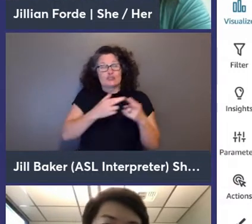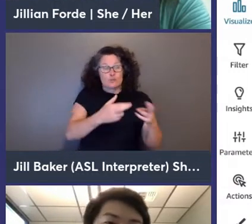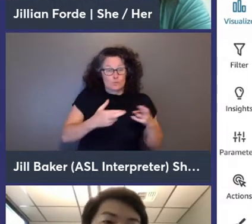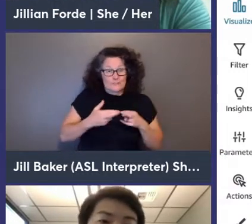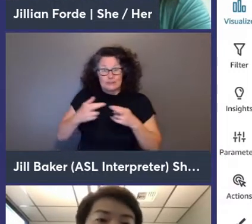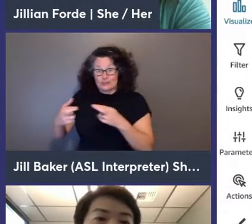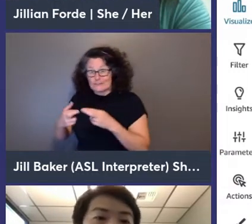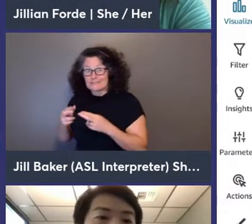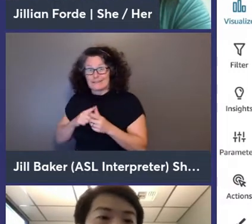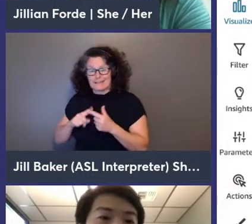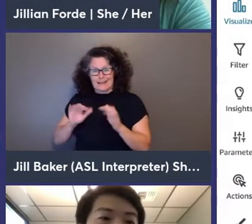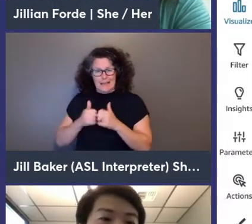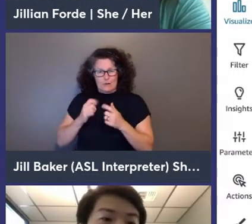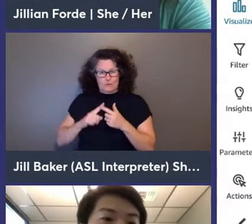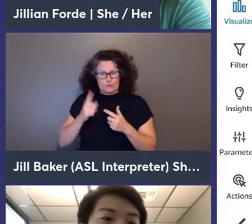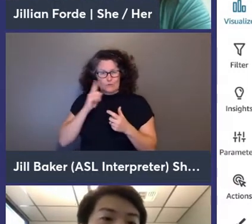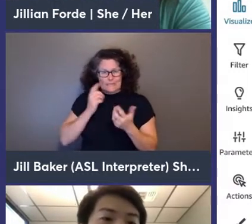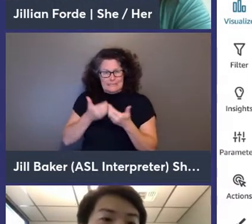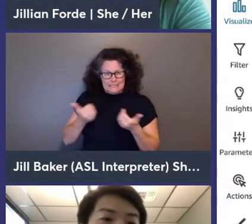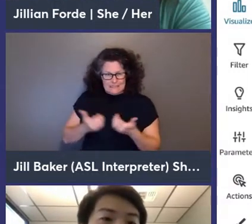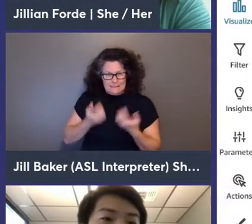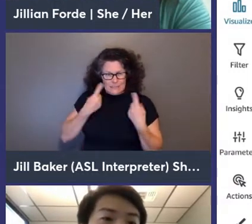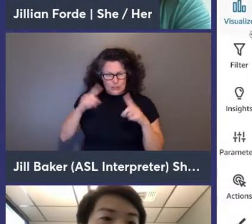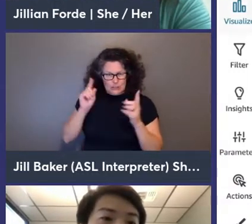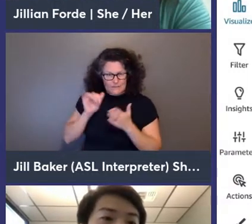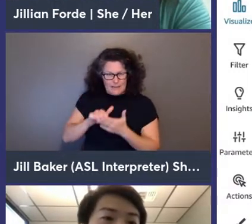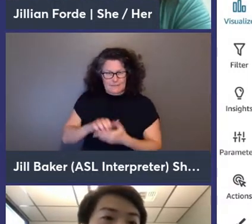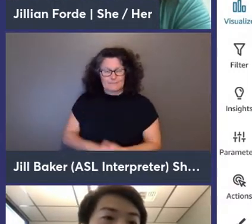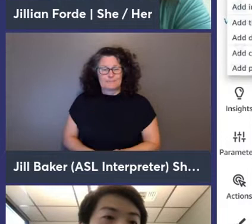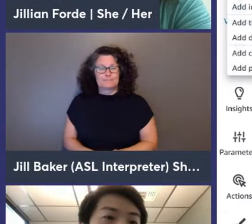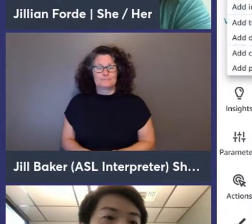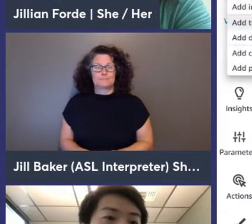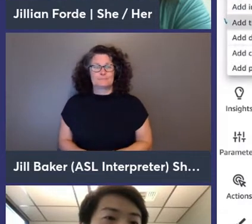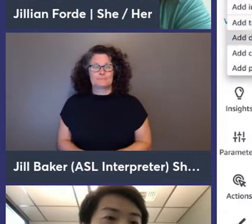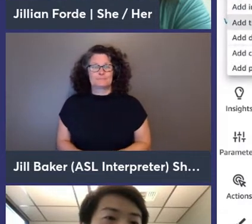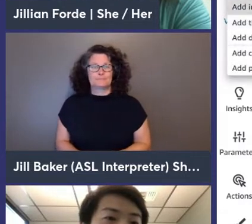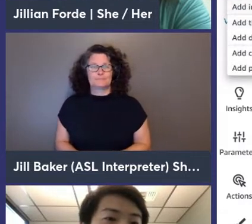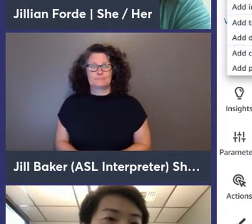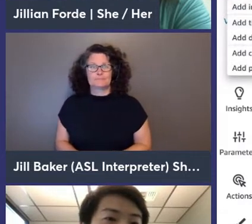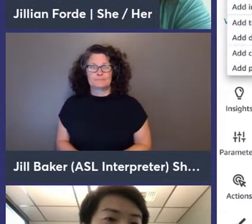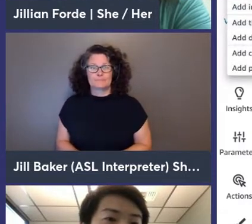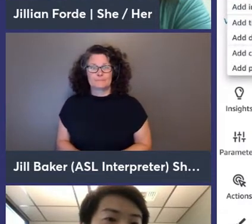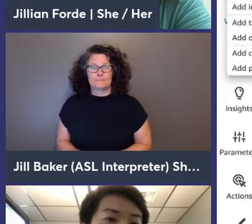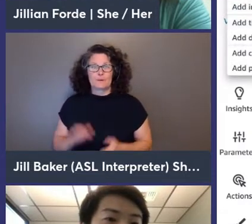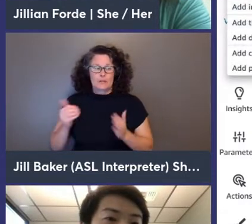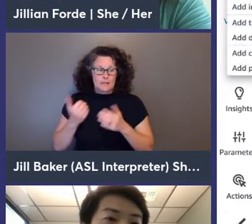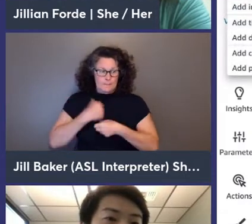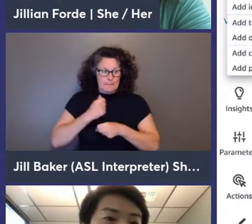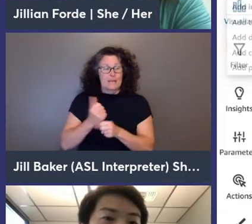going to achieve that? Again, since we are going to create a new video.